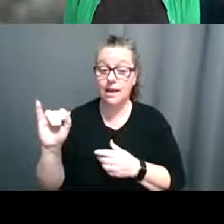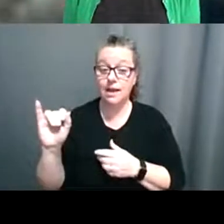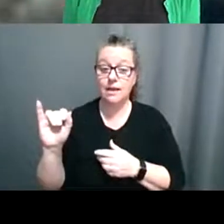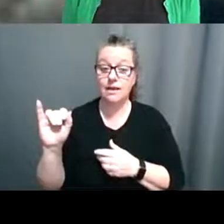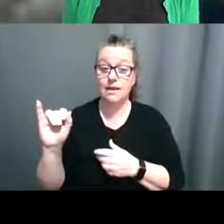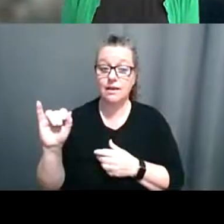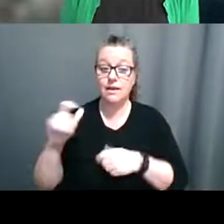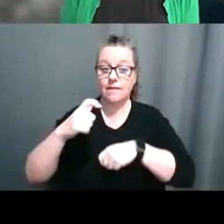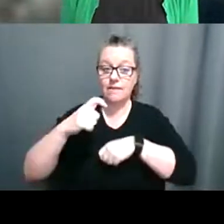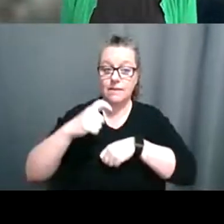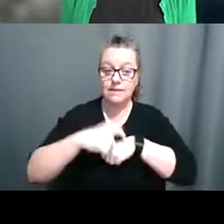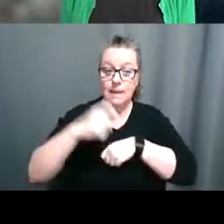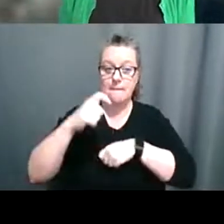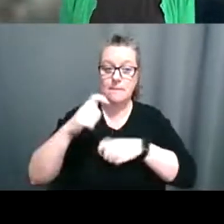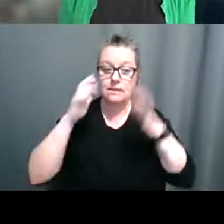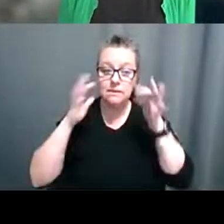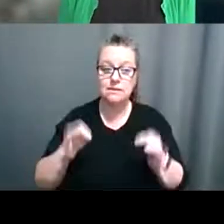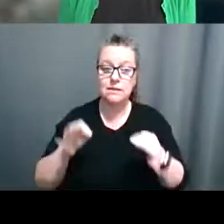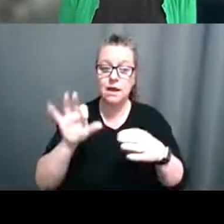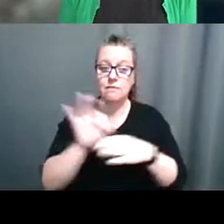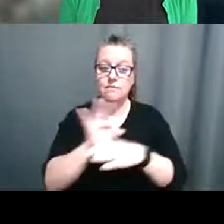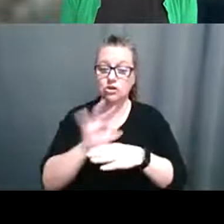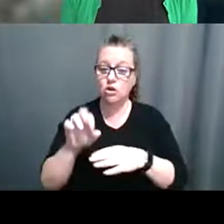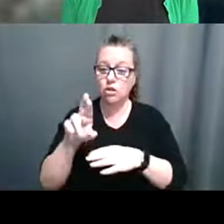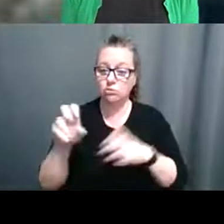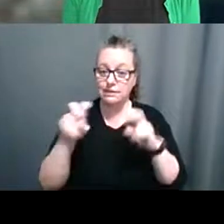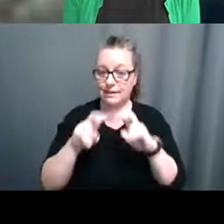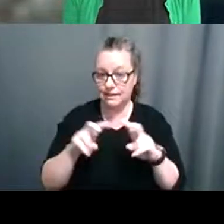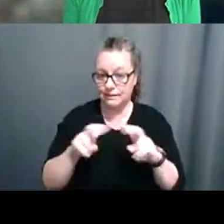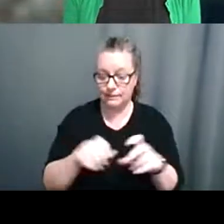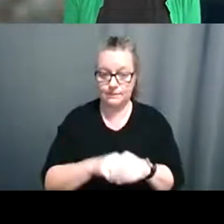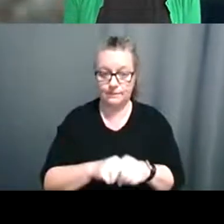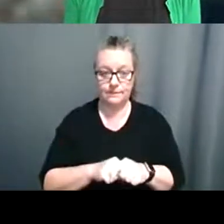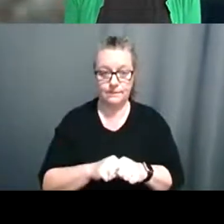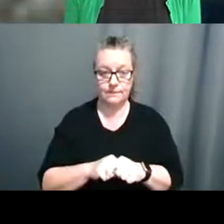timely determination of functional reassessments.